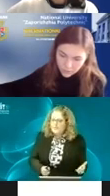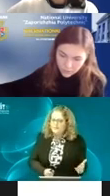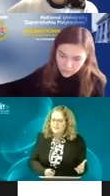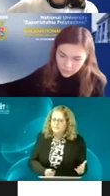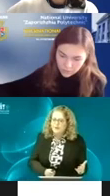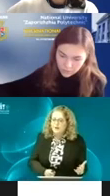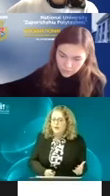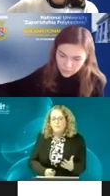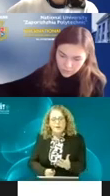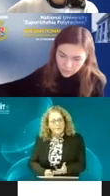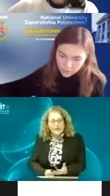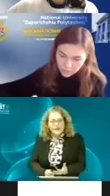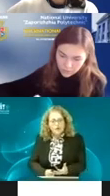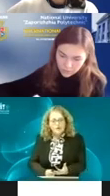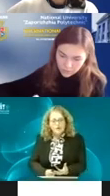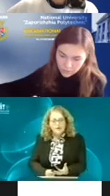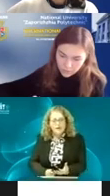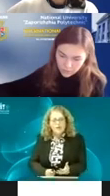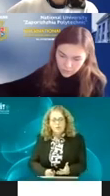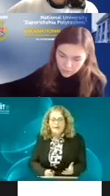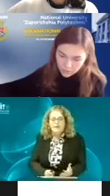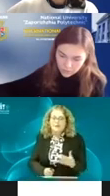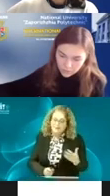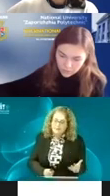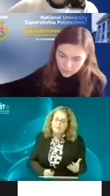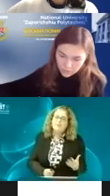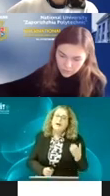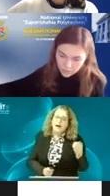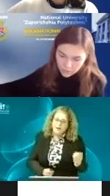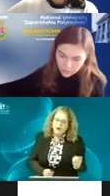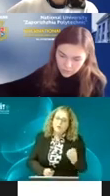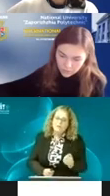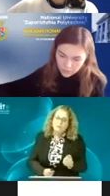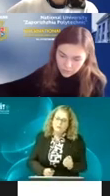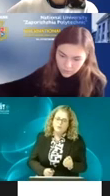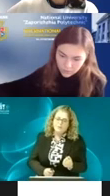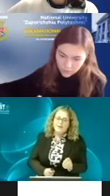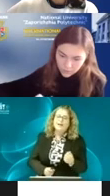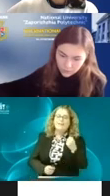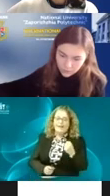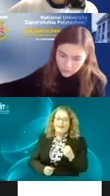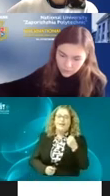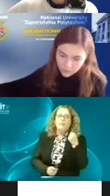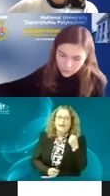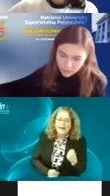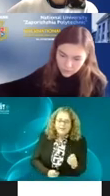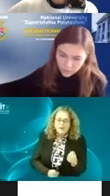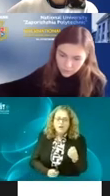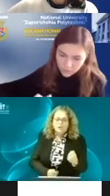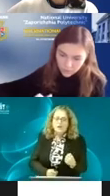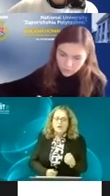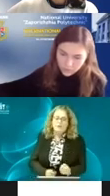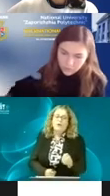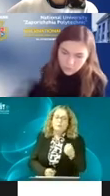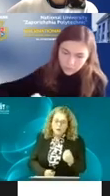Who is it that is speaking? Maybe I cannot deduce that, but sometimes I know who is the person who is speaking and then I can relate